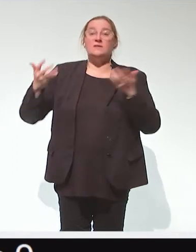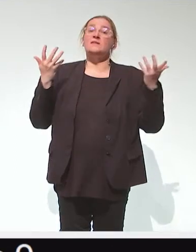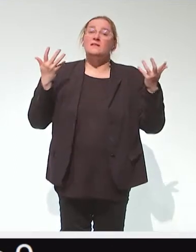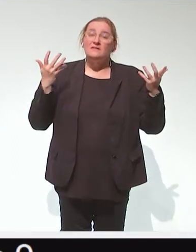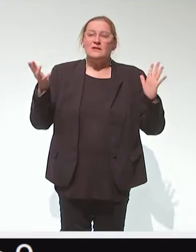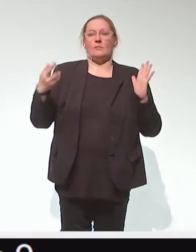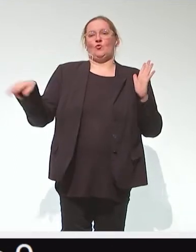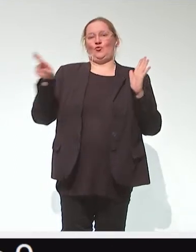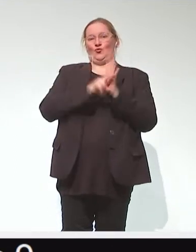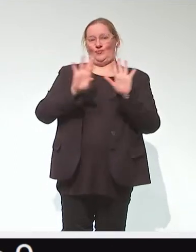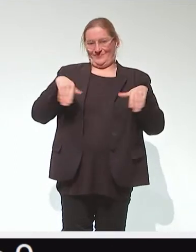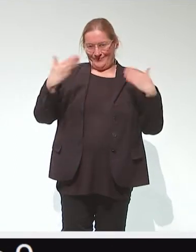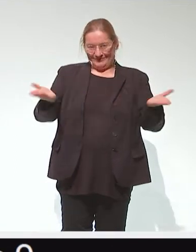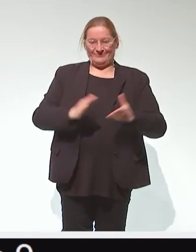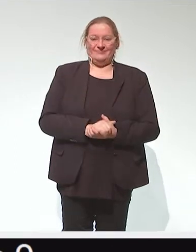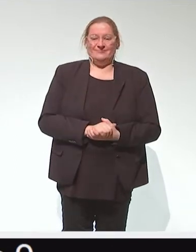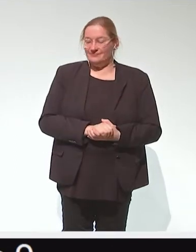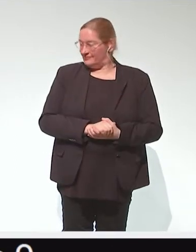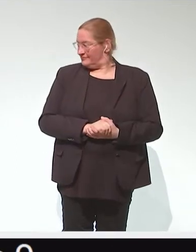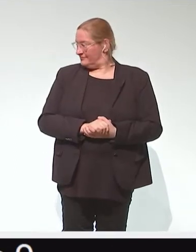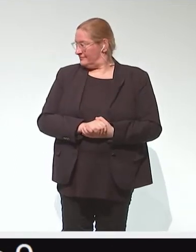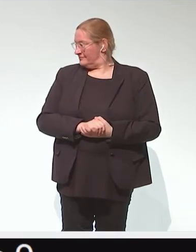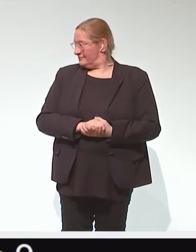testimonial. So back in a minute.